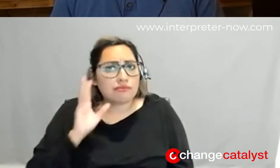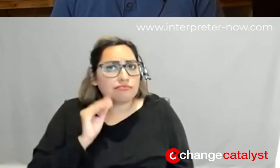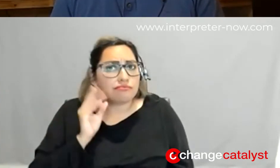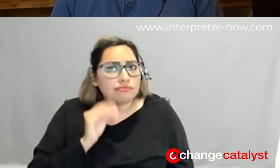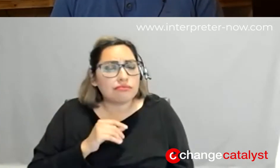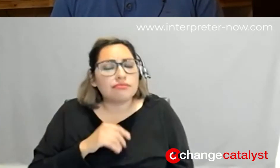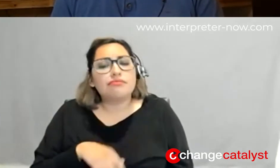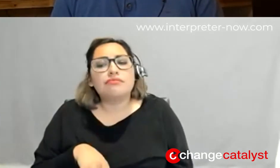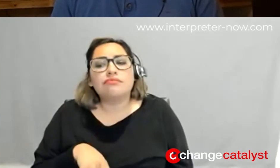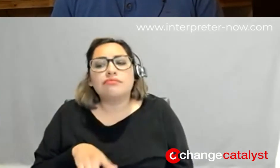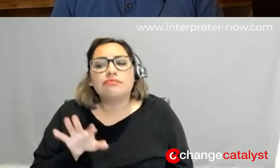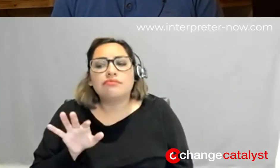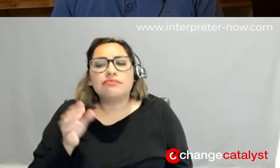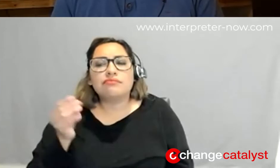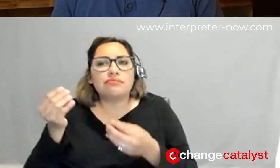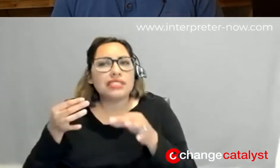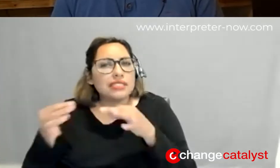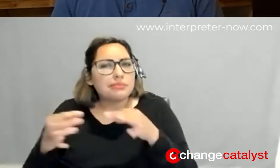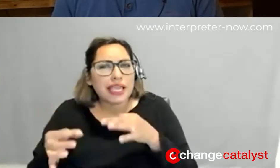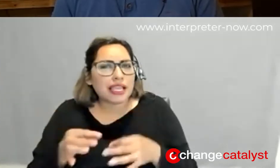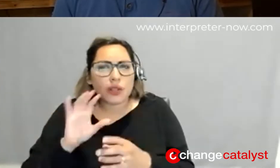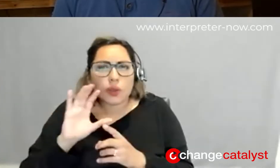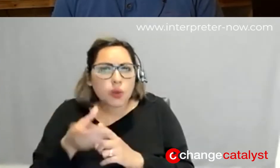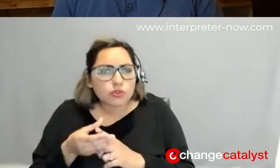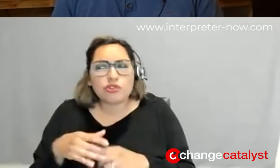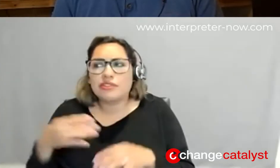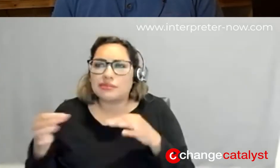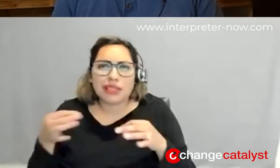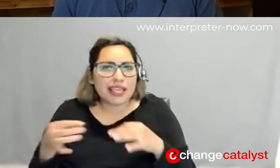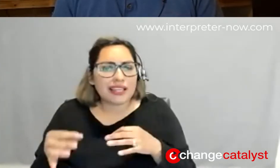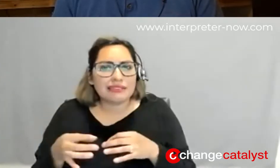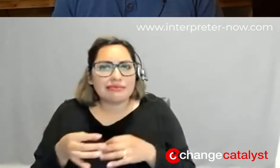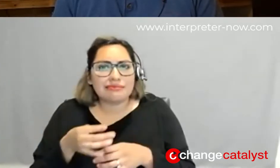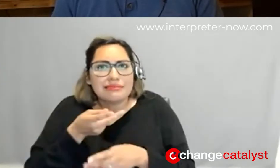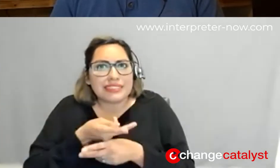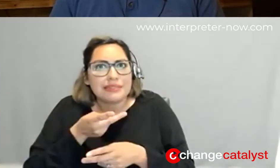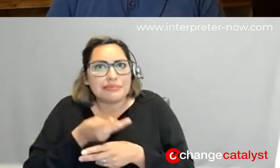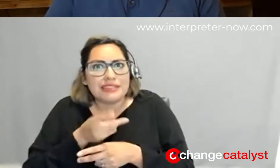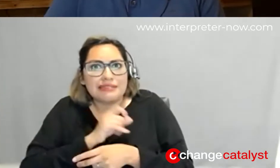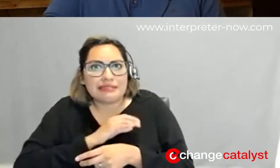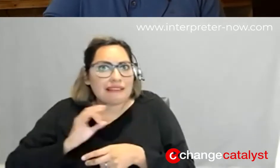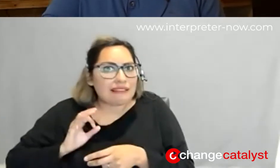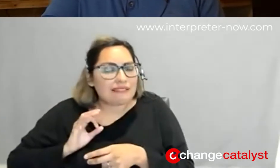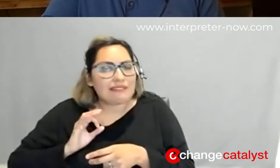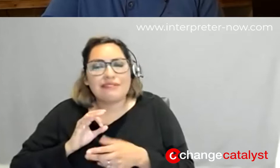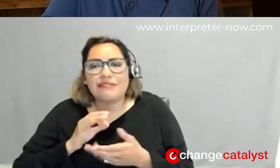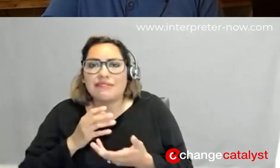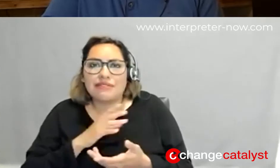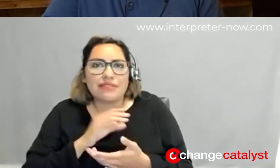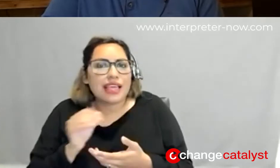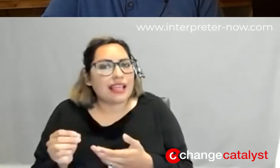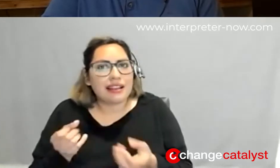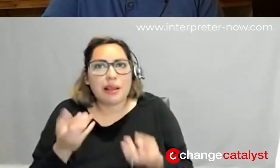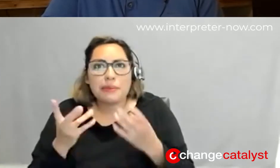about culture and kind of retention and reducing turnover. And what are some of the solutions you